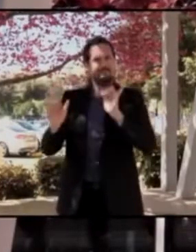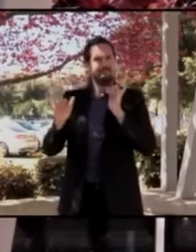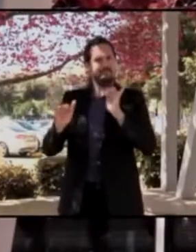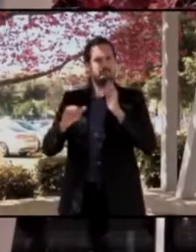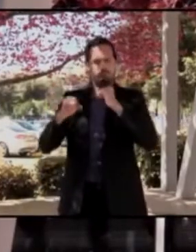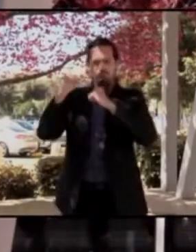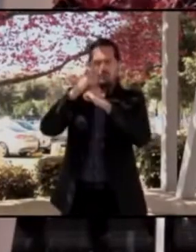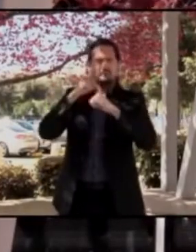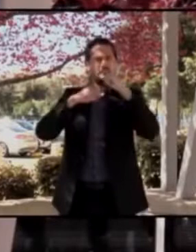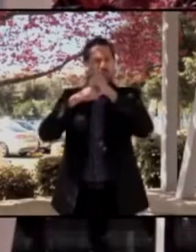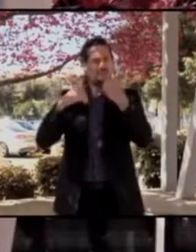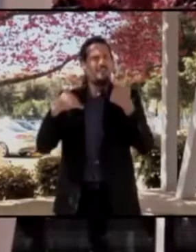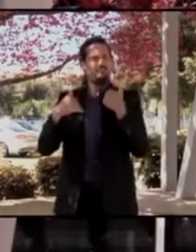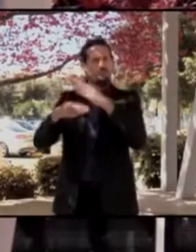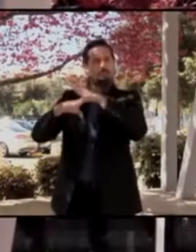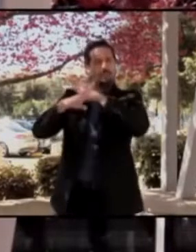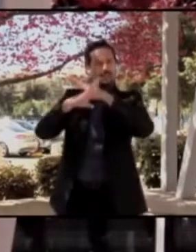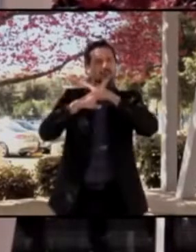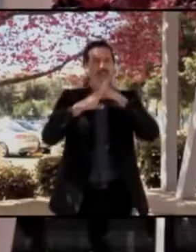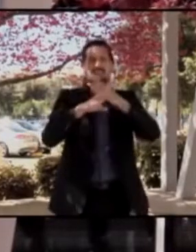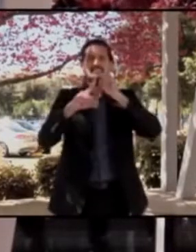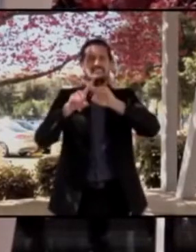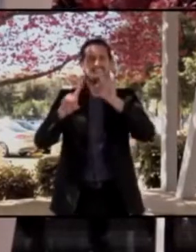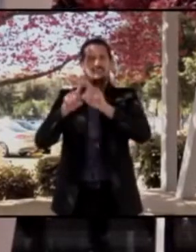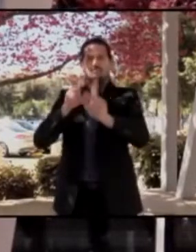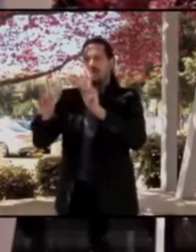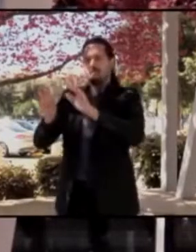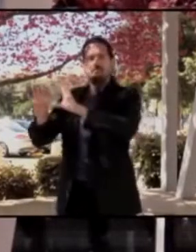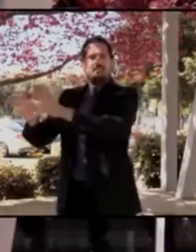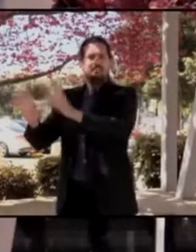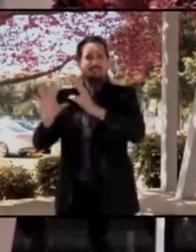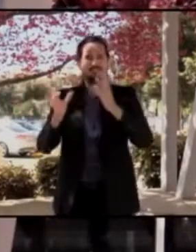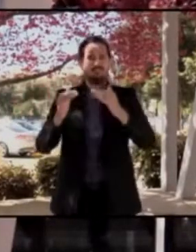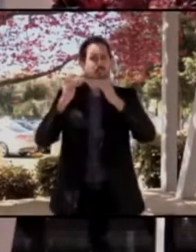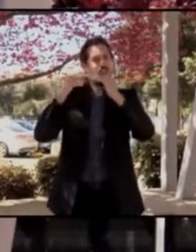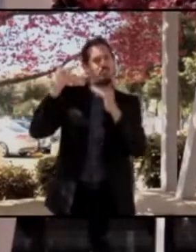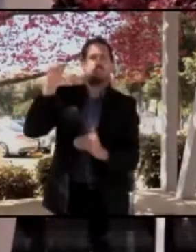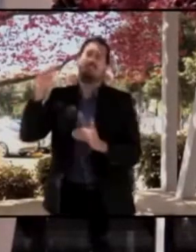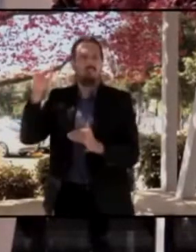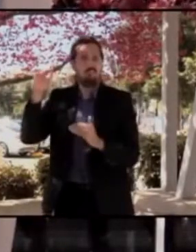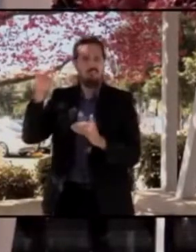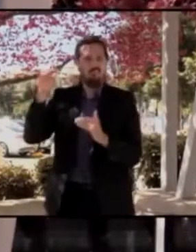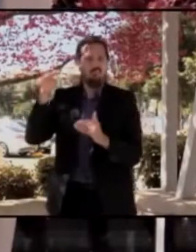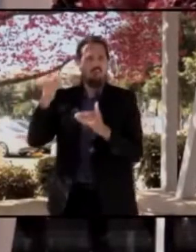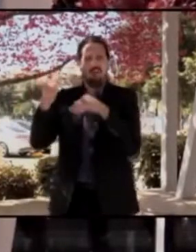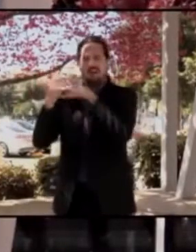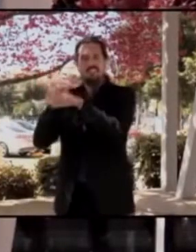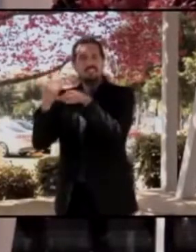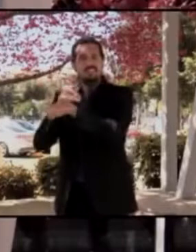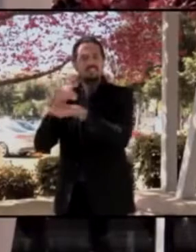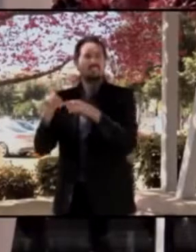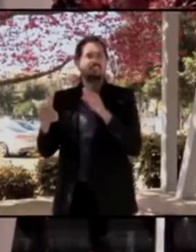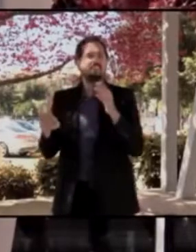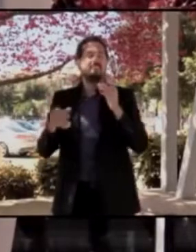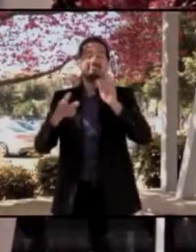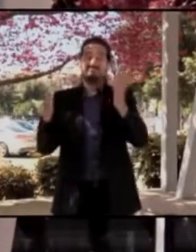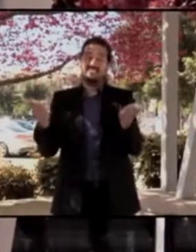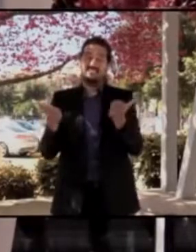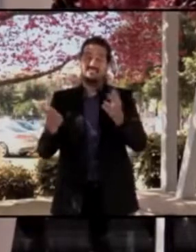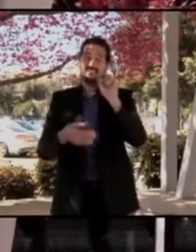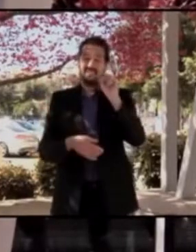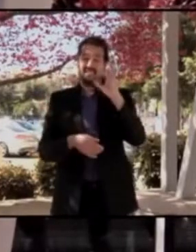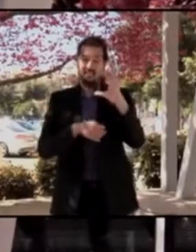impact. Our communities in East San Jose, South County, our Latinx community, our African ancestry